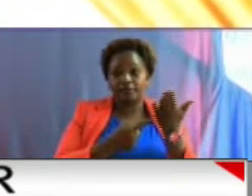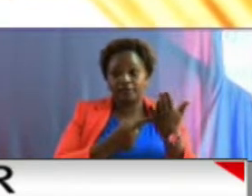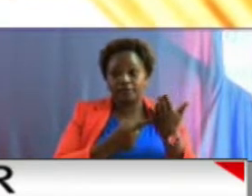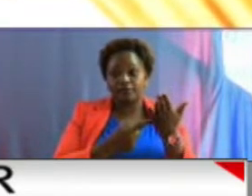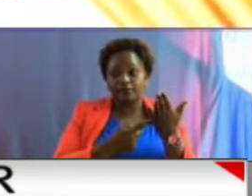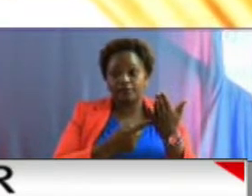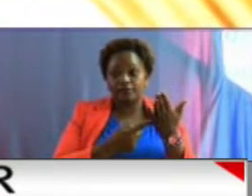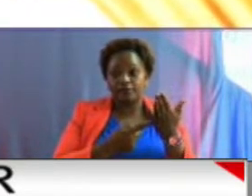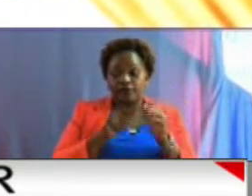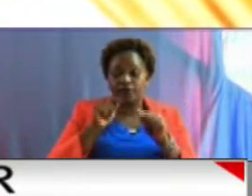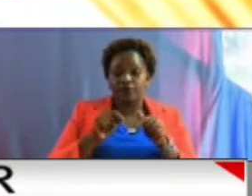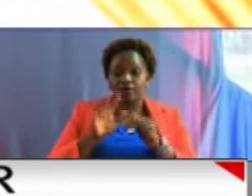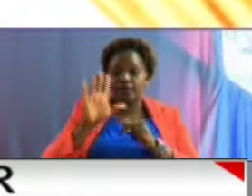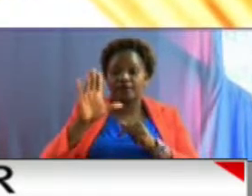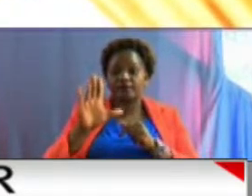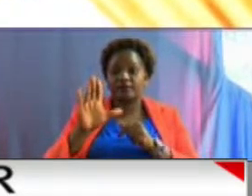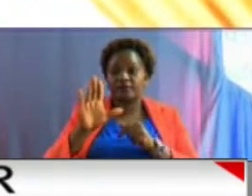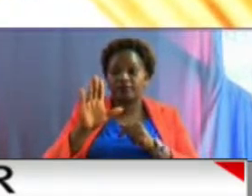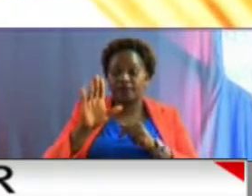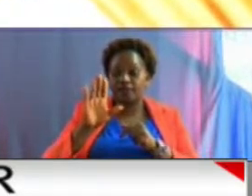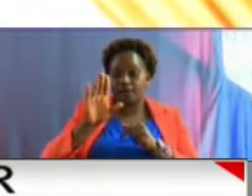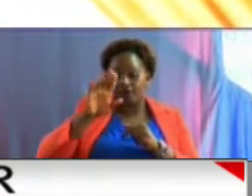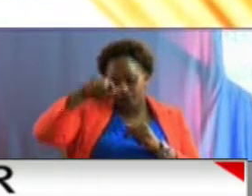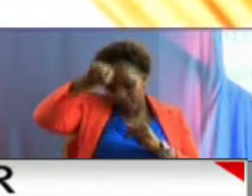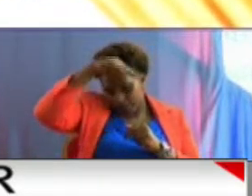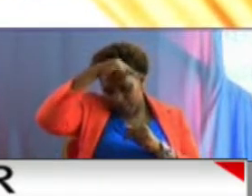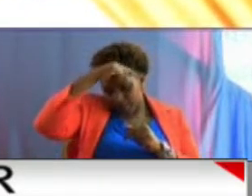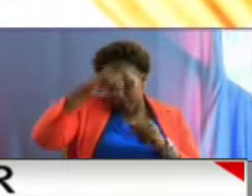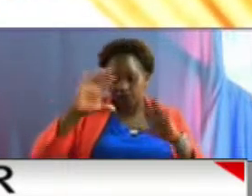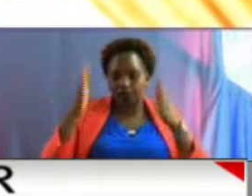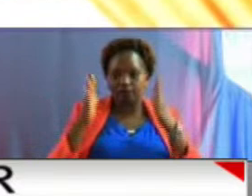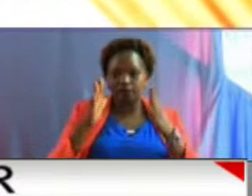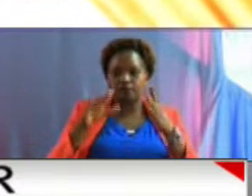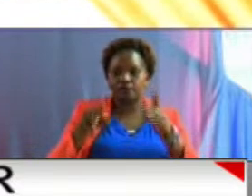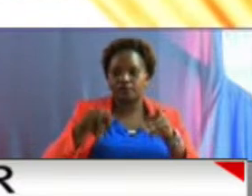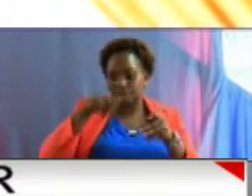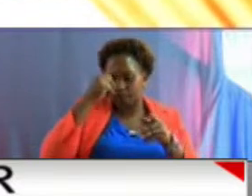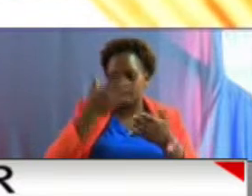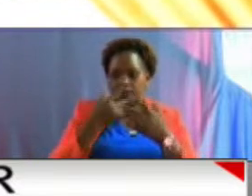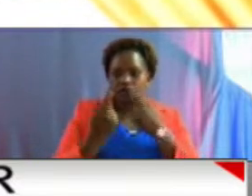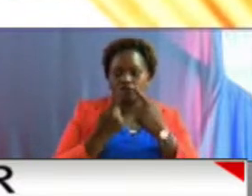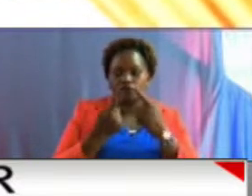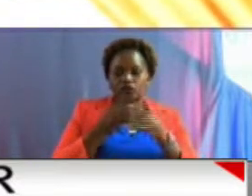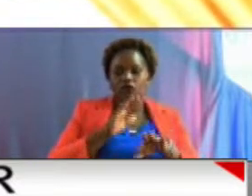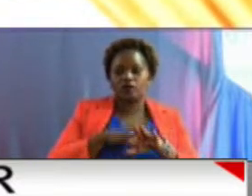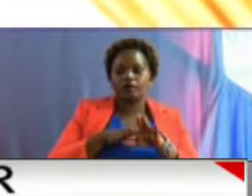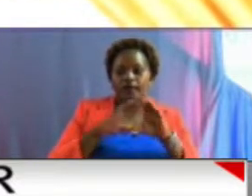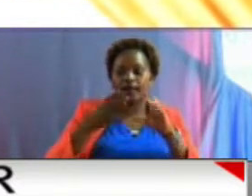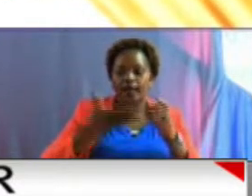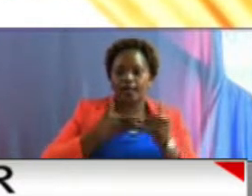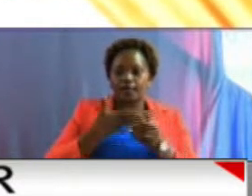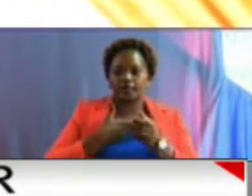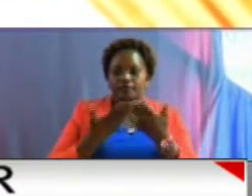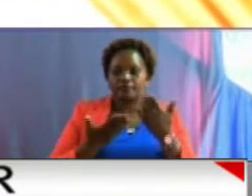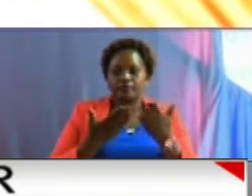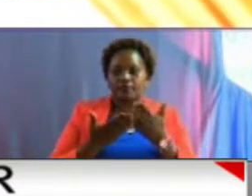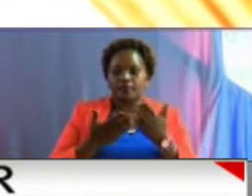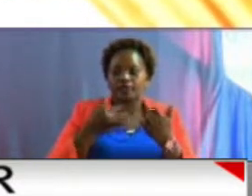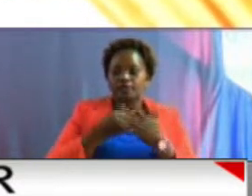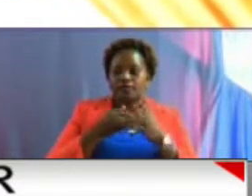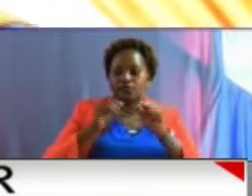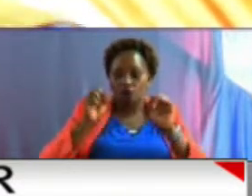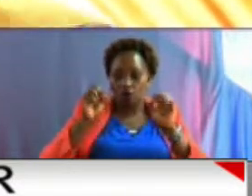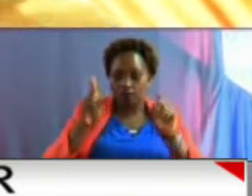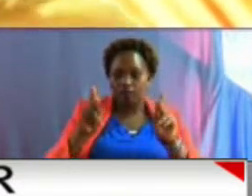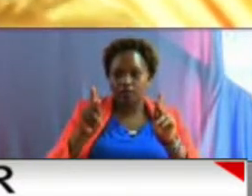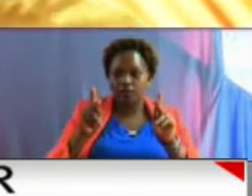Technology for this 5th graduation ceremony. And because I'm talking on behalf of the Council, maybe it is